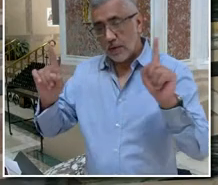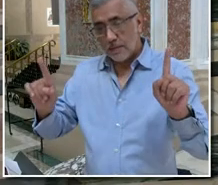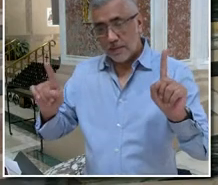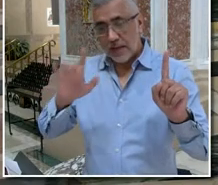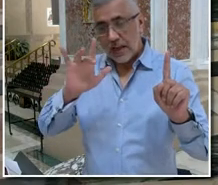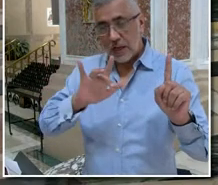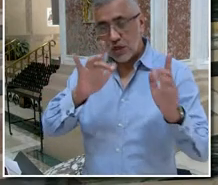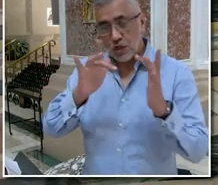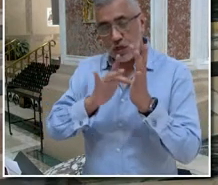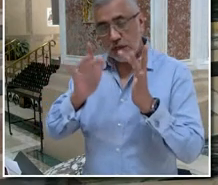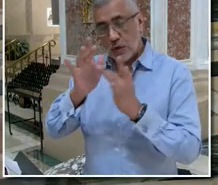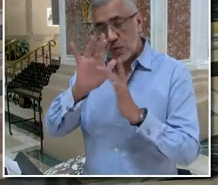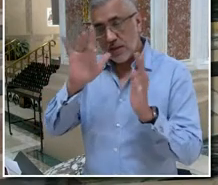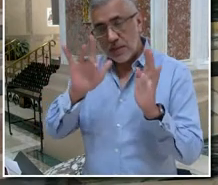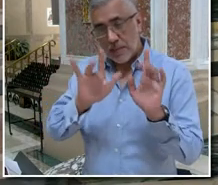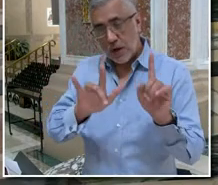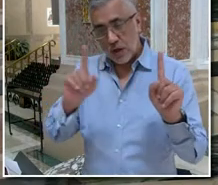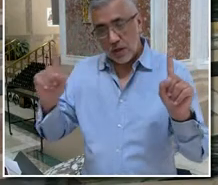in the middle.